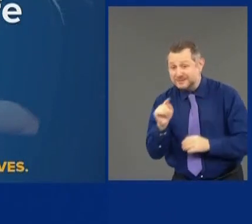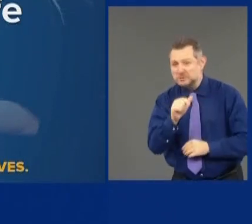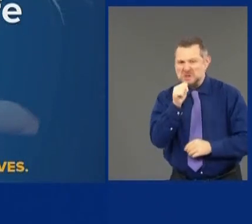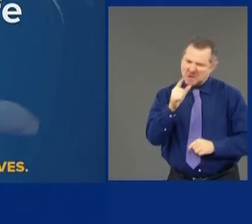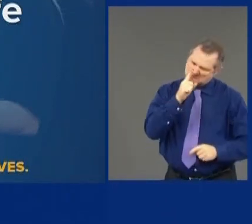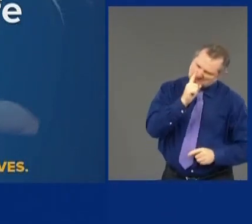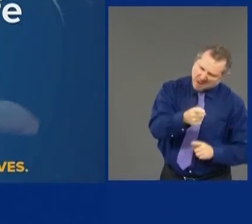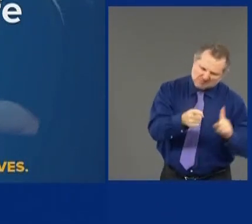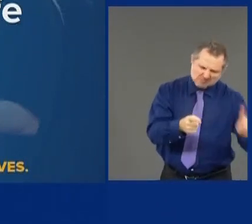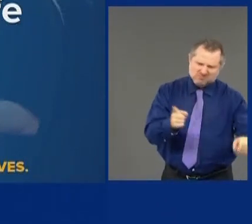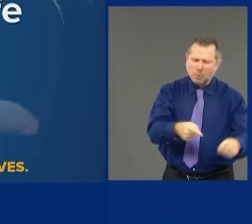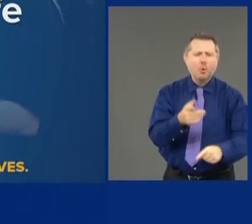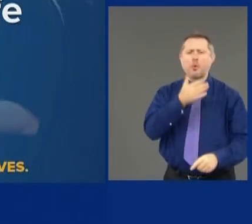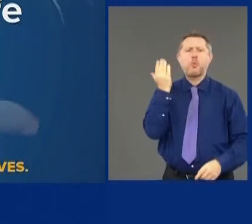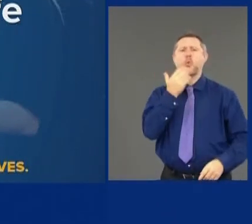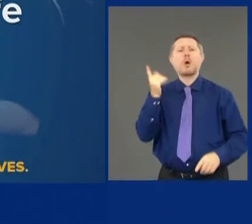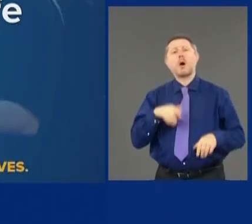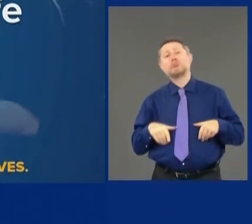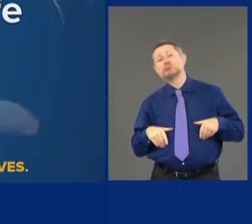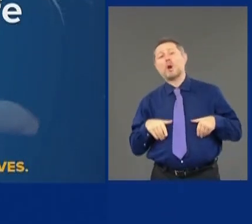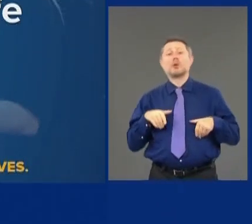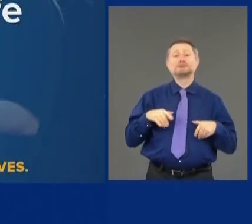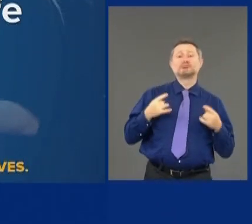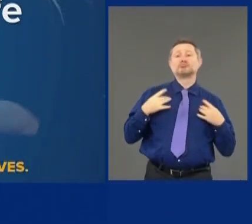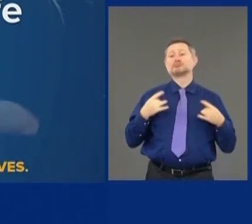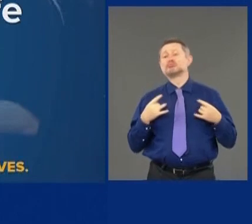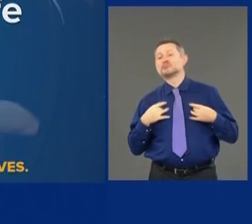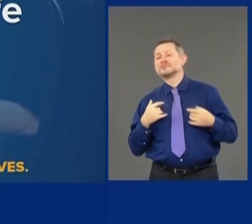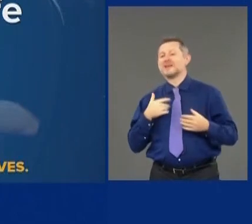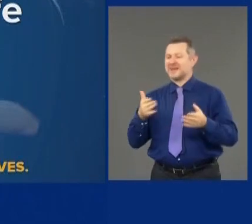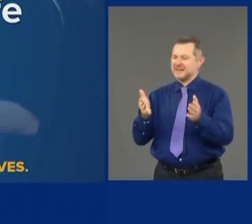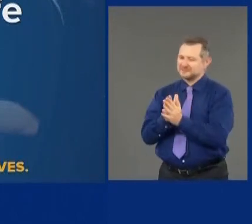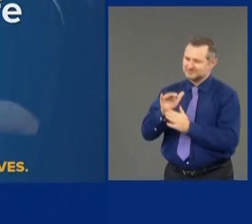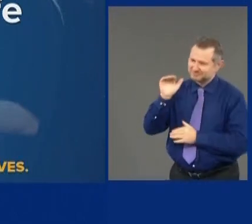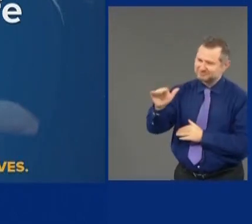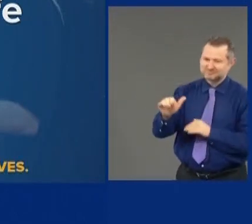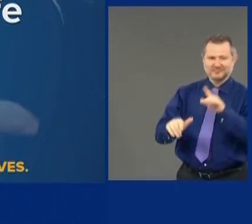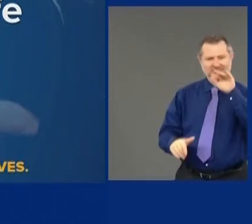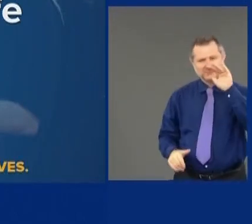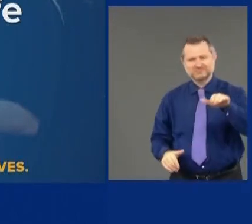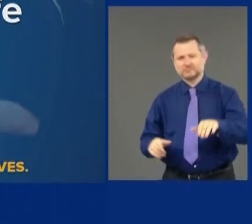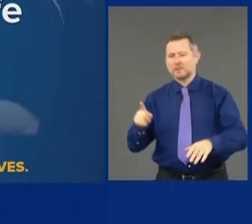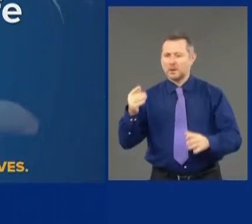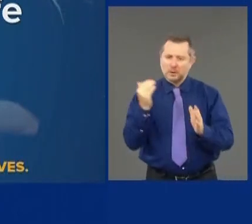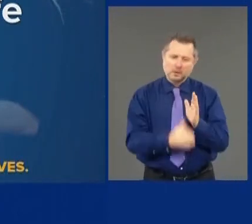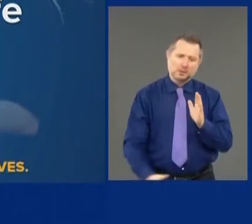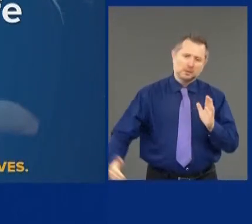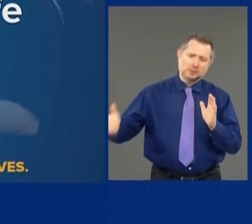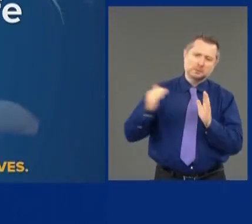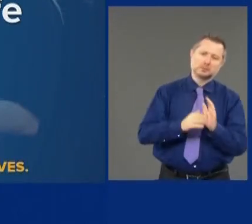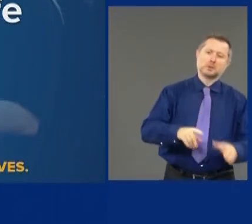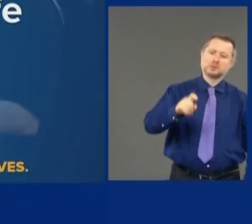enforcement. I've asked the people to do it 157